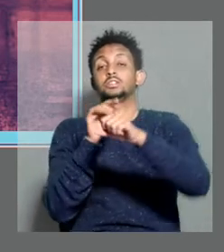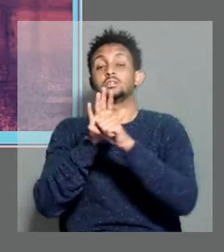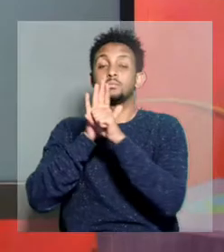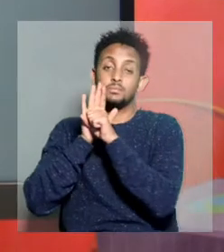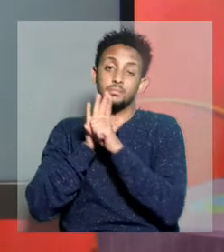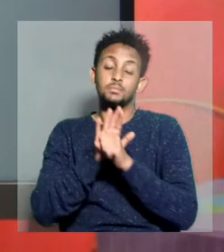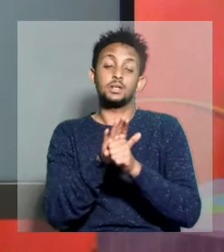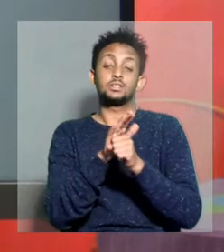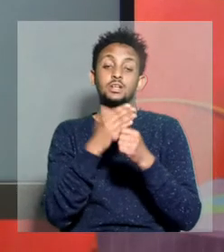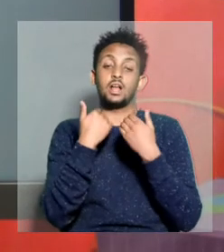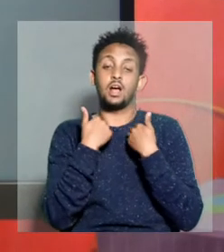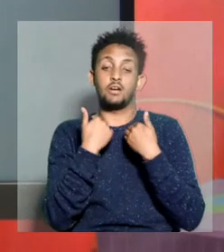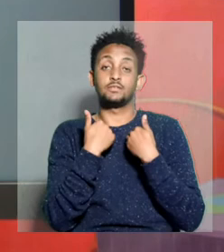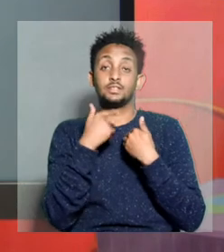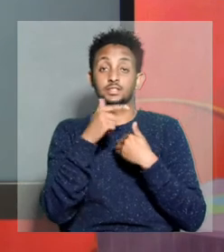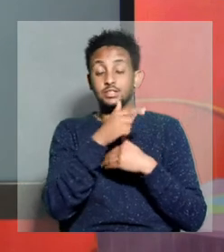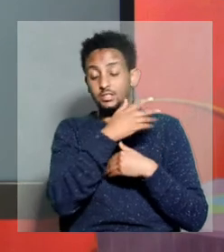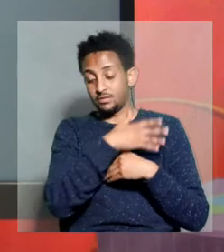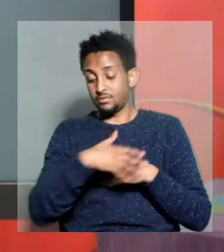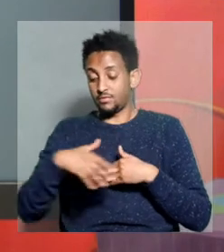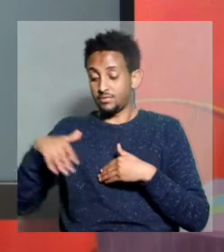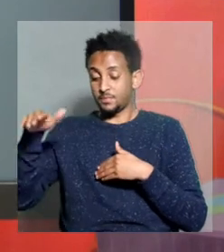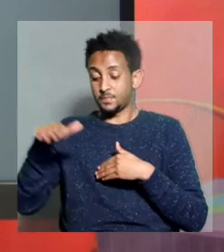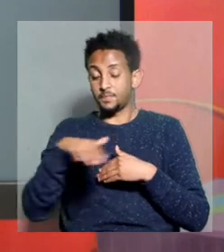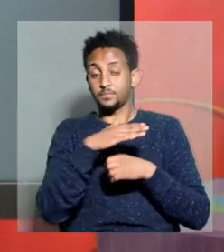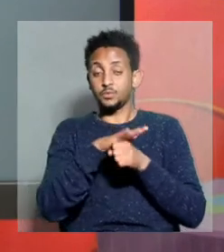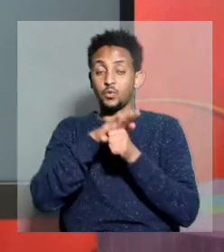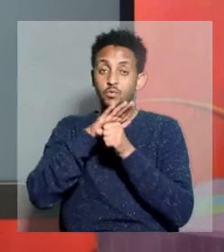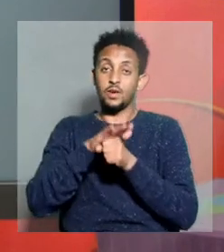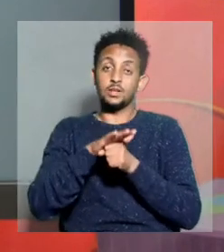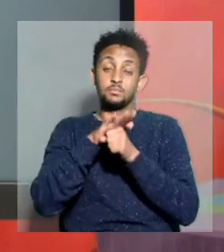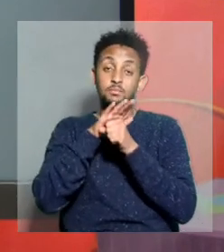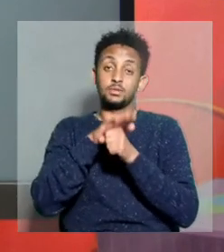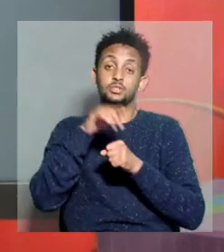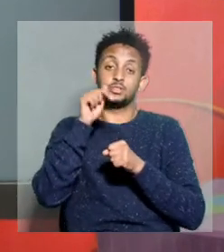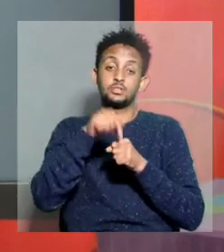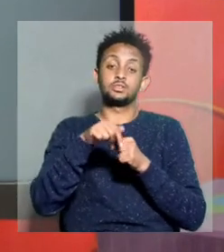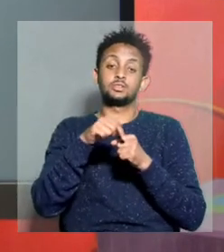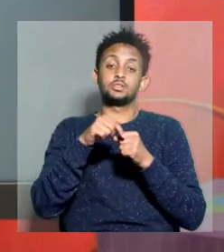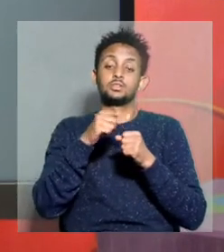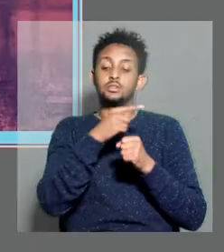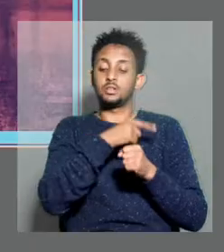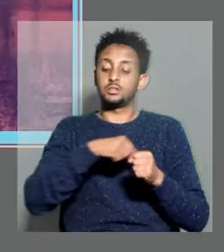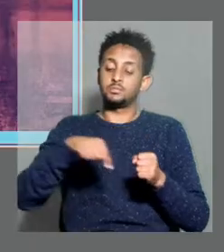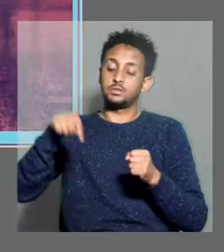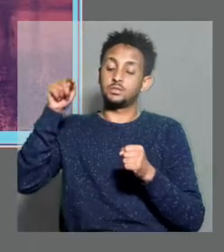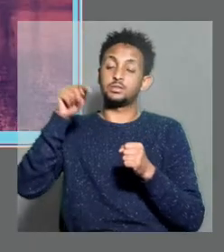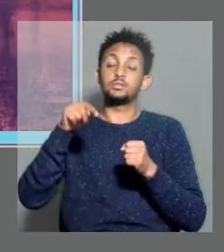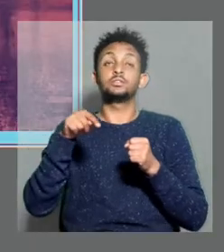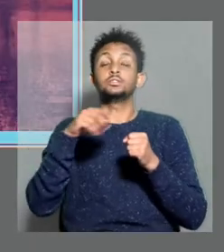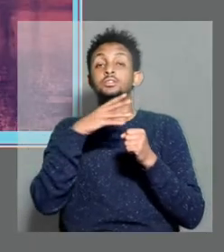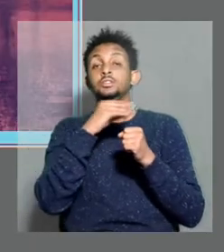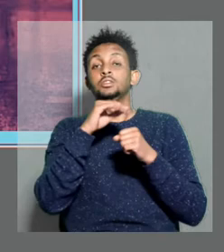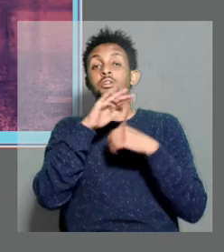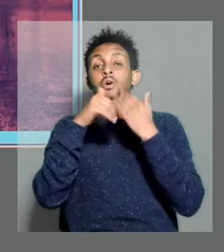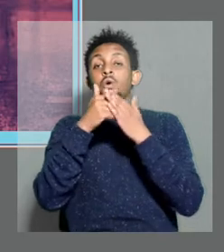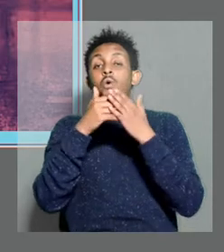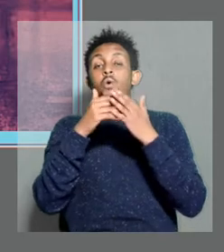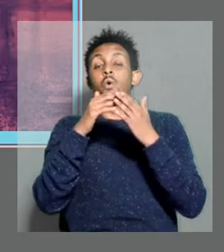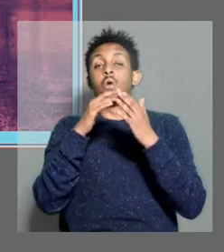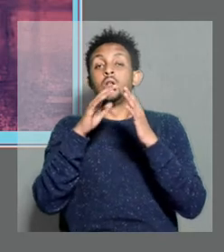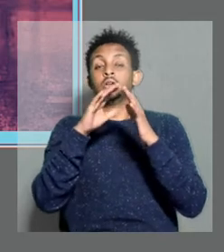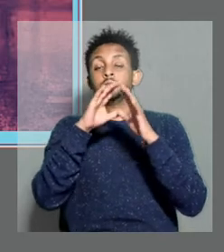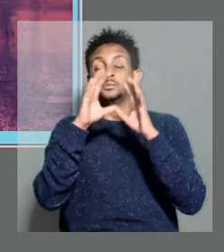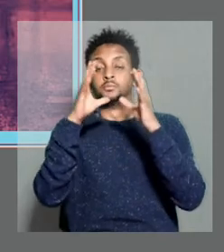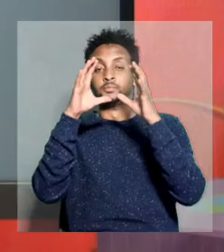pressure here. Because that this fluid is confined, if you exert pressure here, the pressure is transmitted undiminished to all parts of the